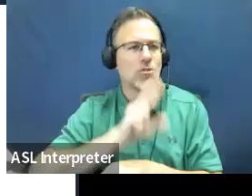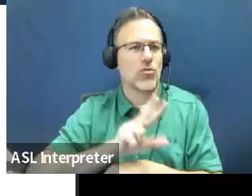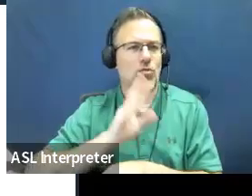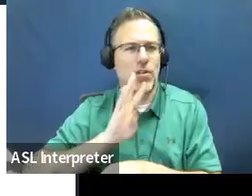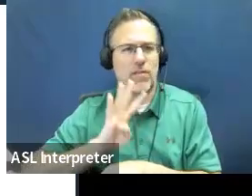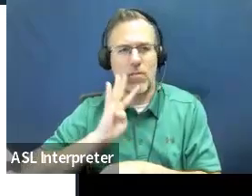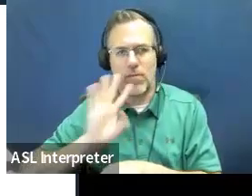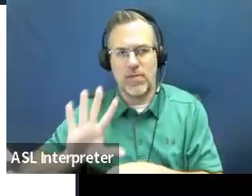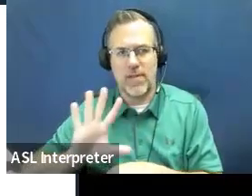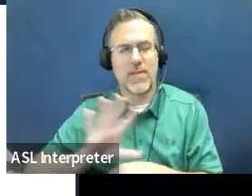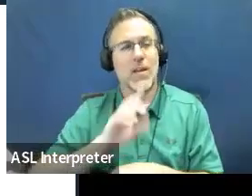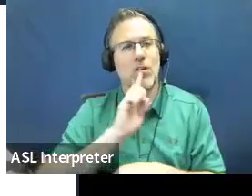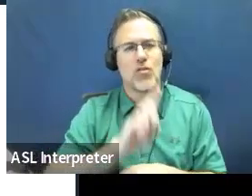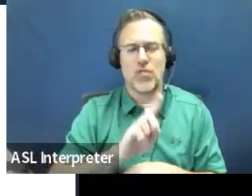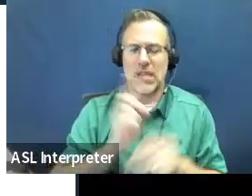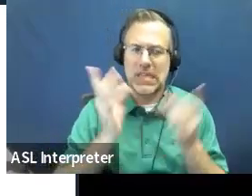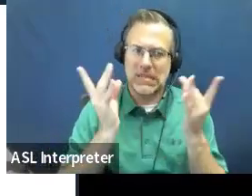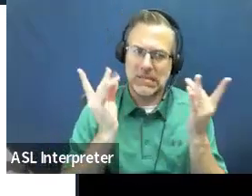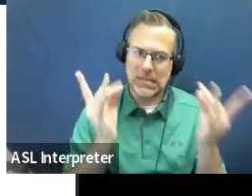is a tricky thing.